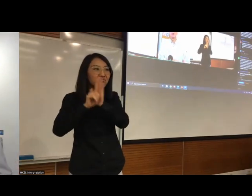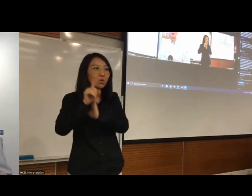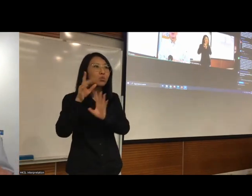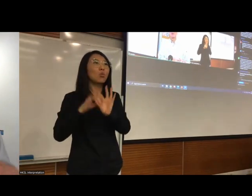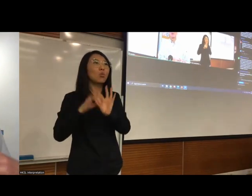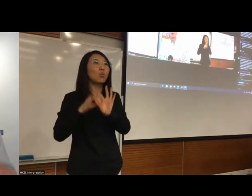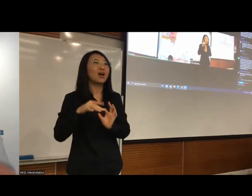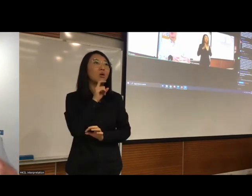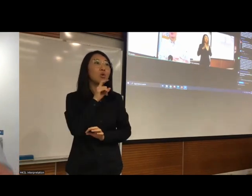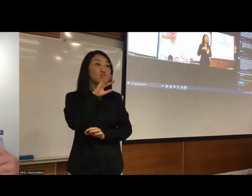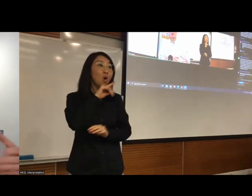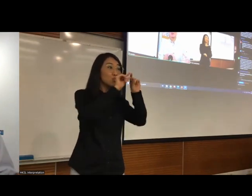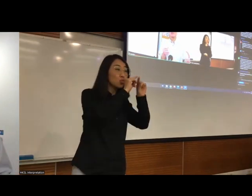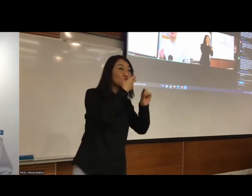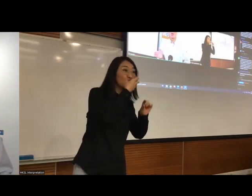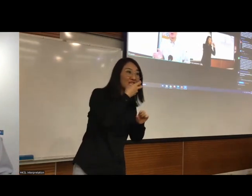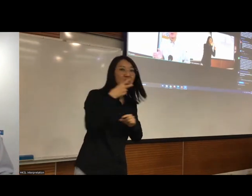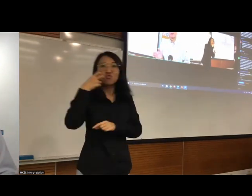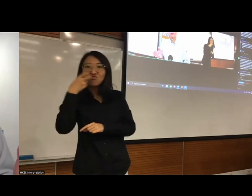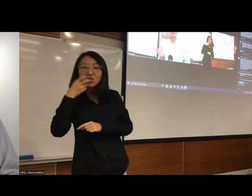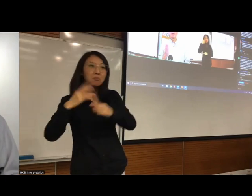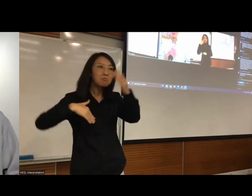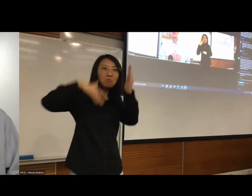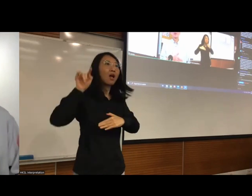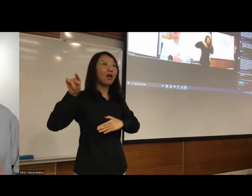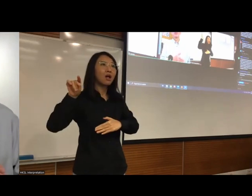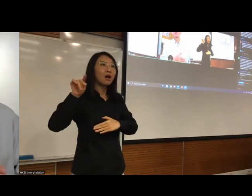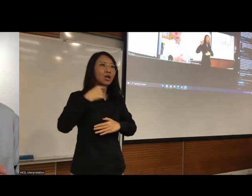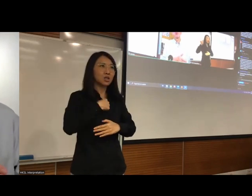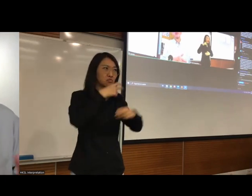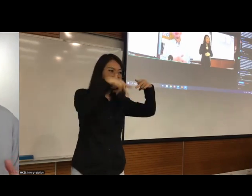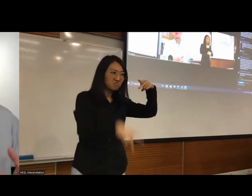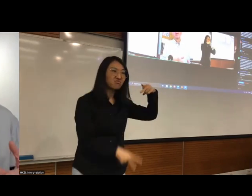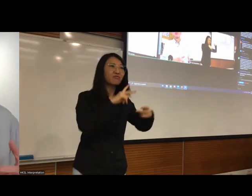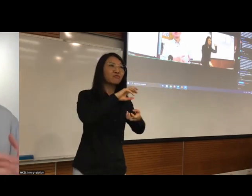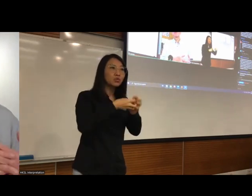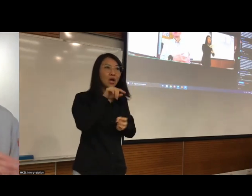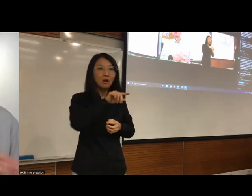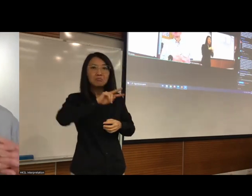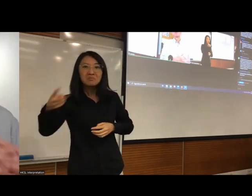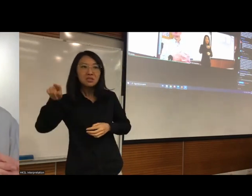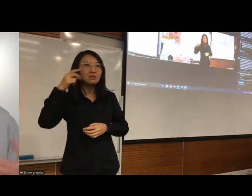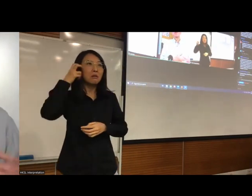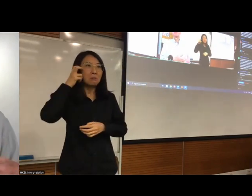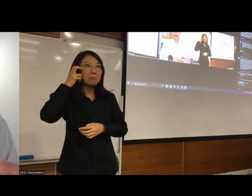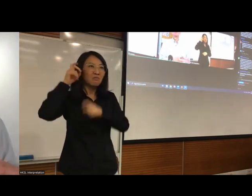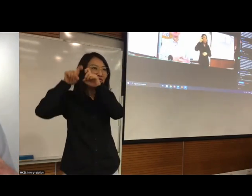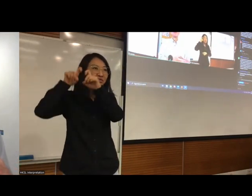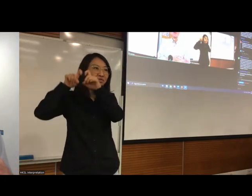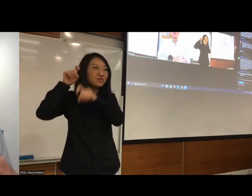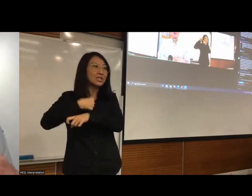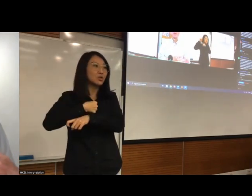load if dependency distance is large than if dependency distance is small. And what these Chinese,